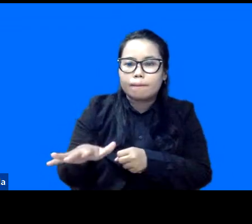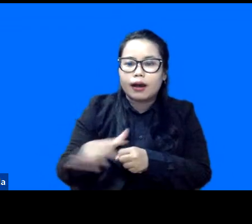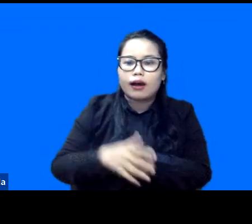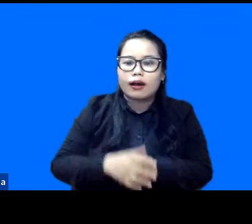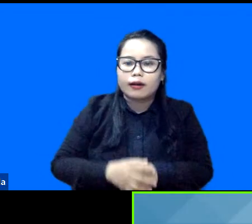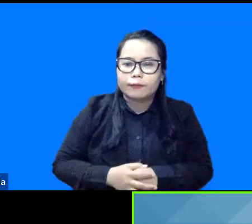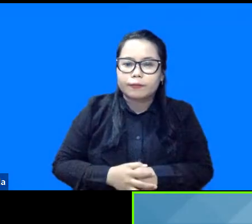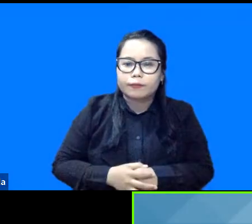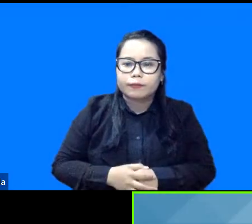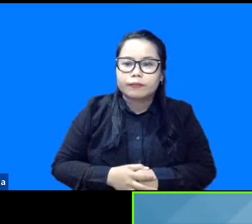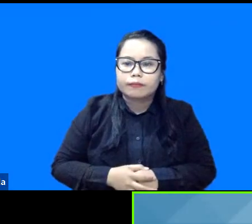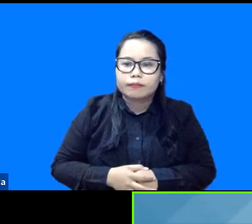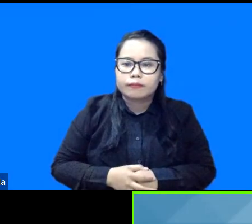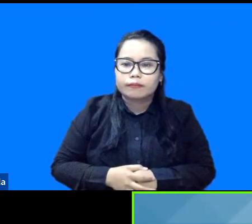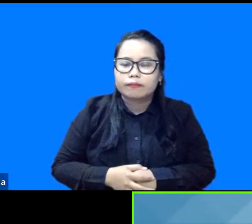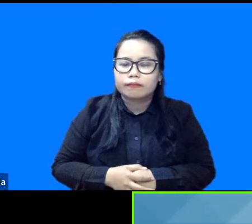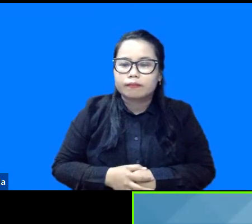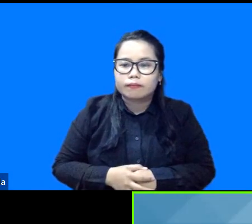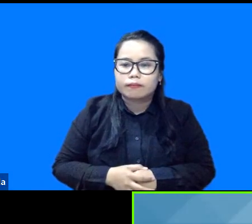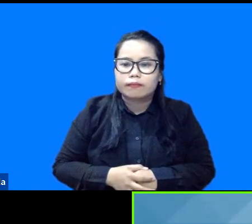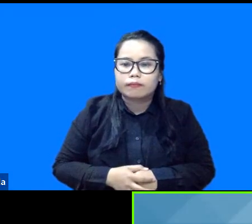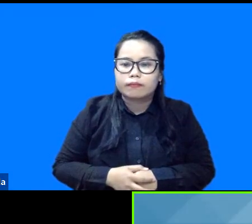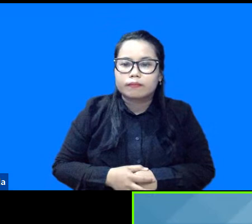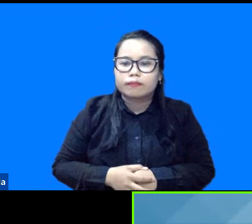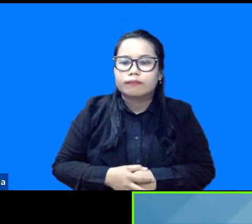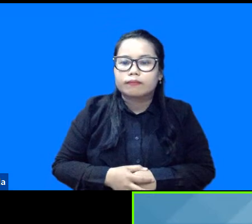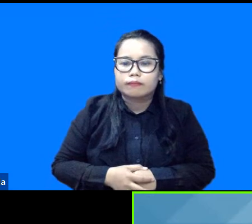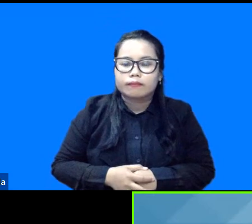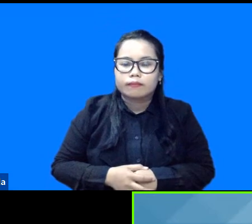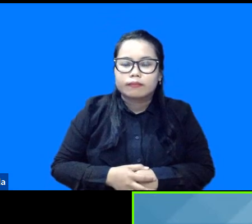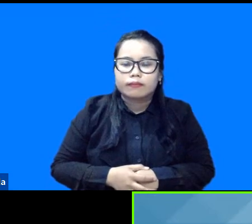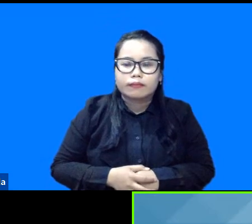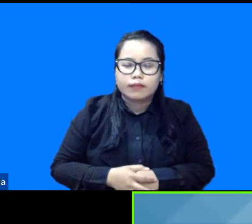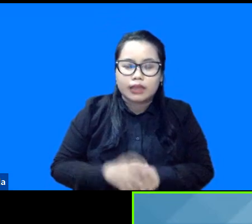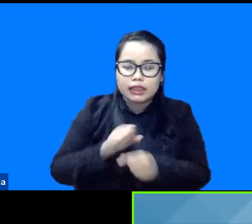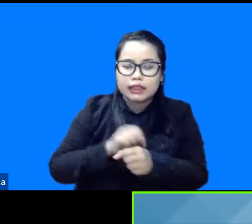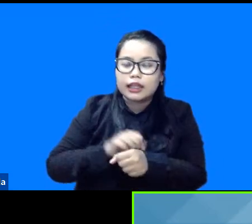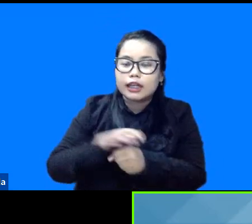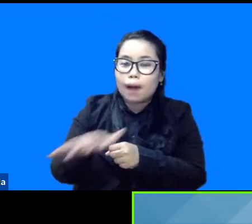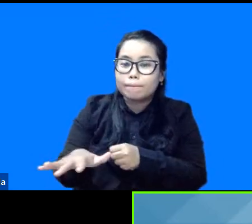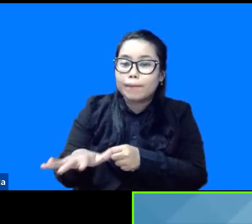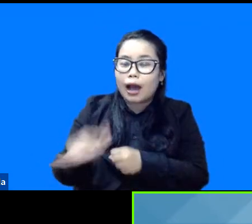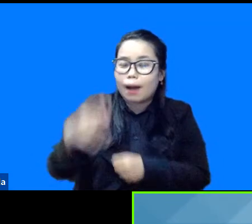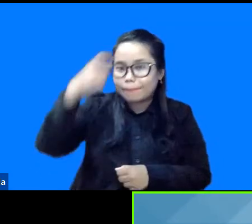or affected the respiratory issues, for example. So the this